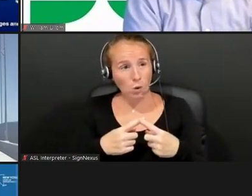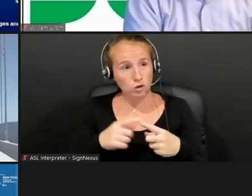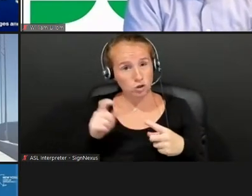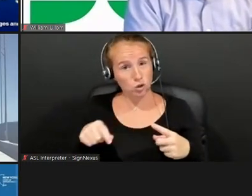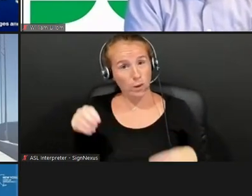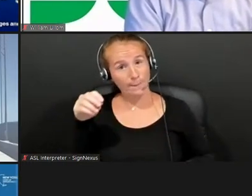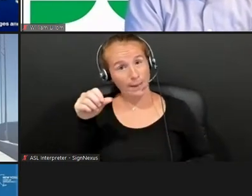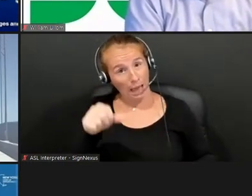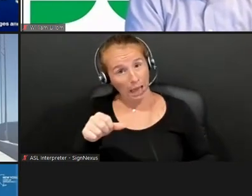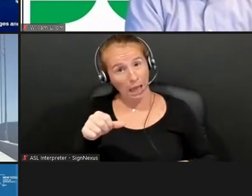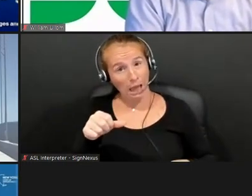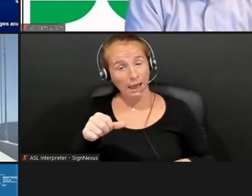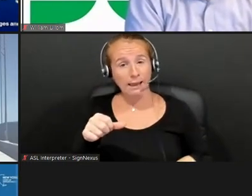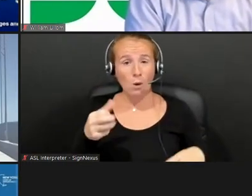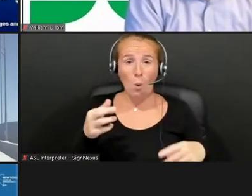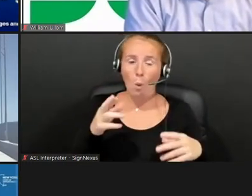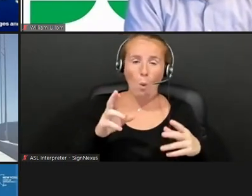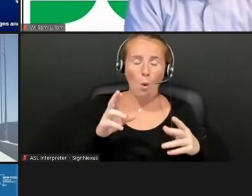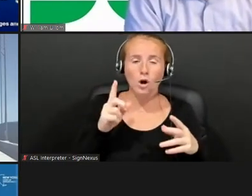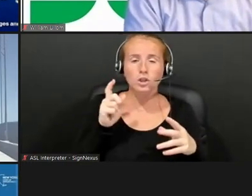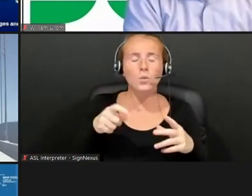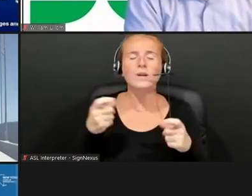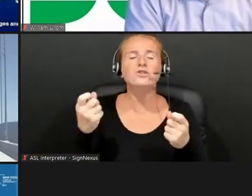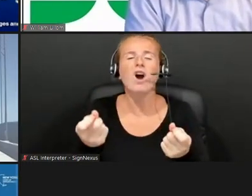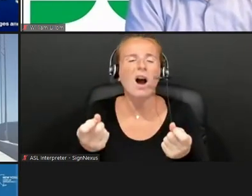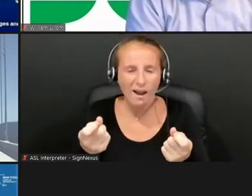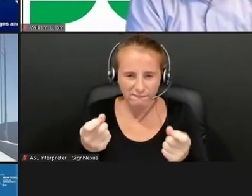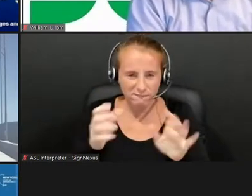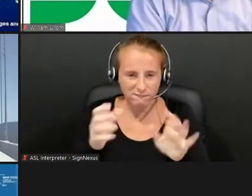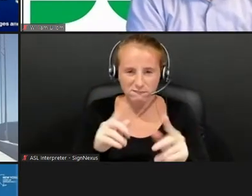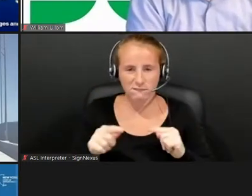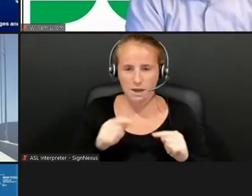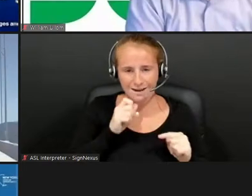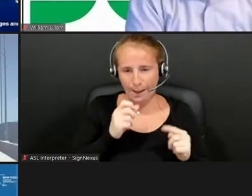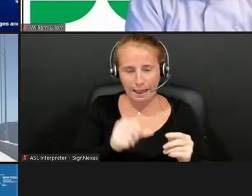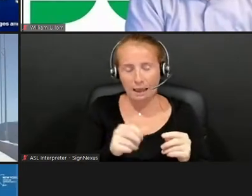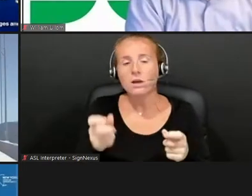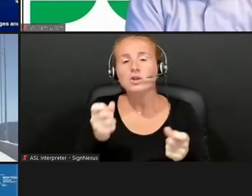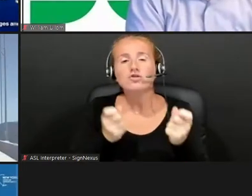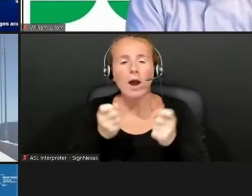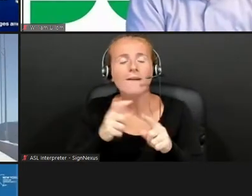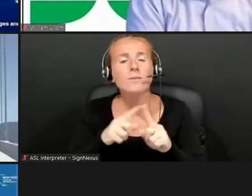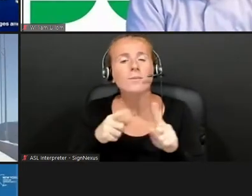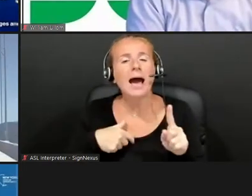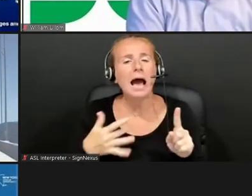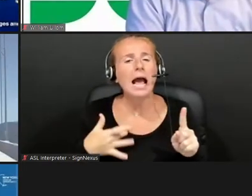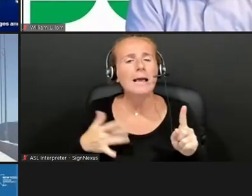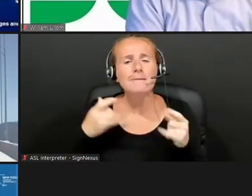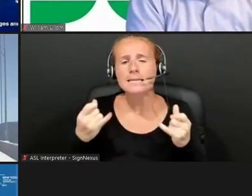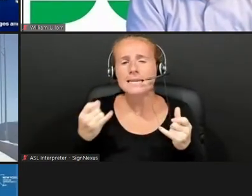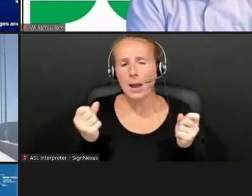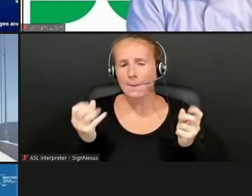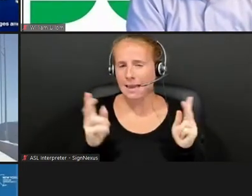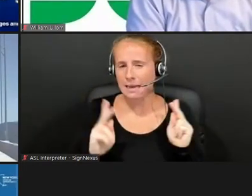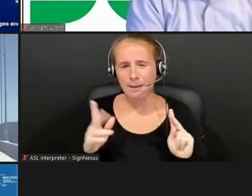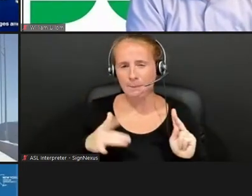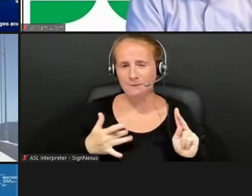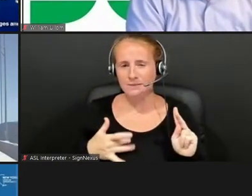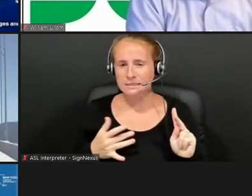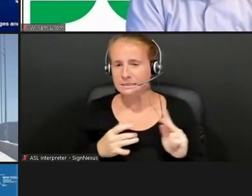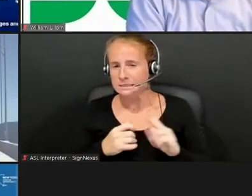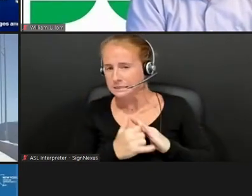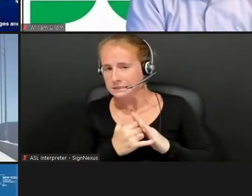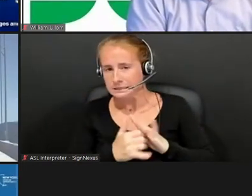be needing to drive into the city um but I feel like as it stands right now some people are definitely not feeling that the subway system